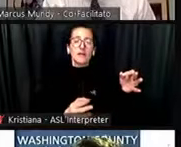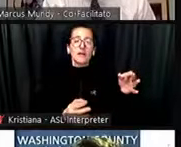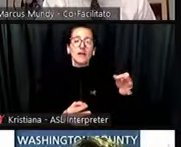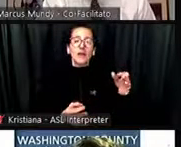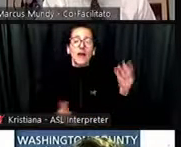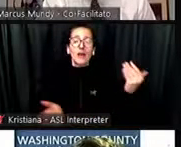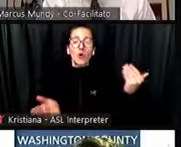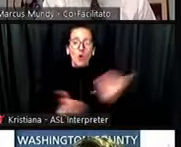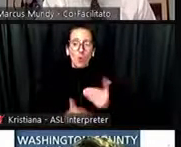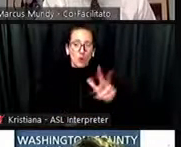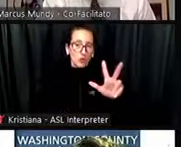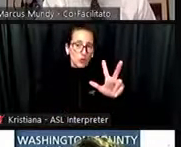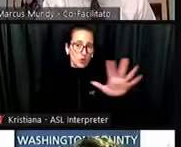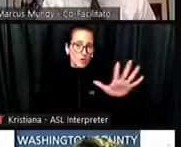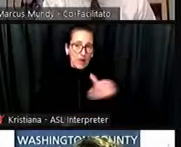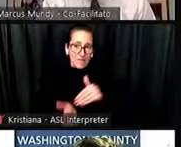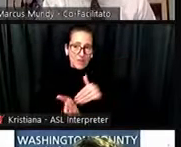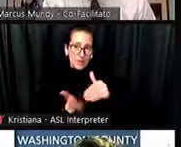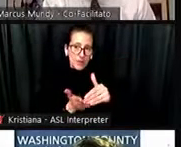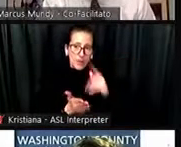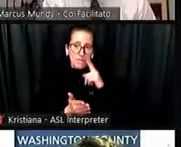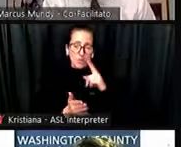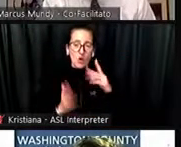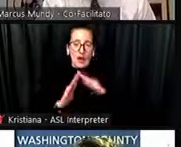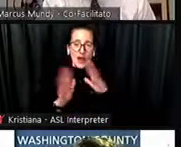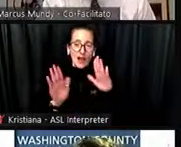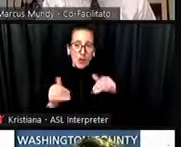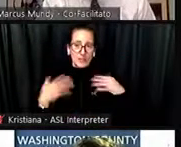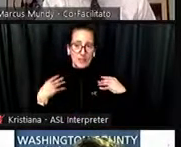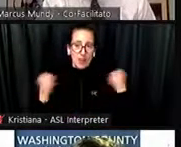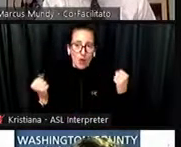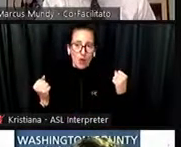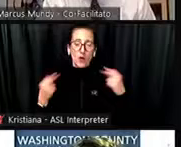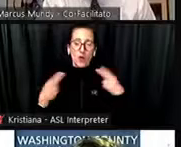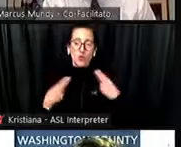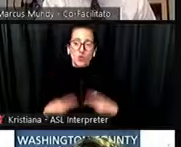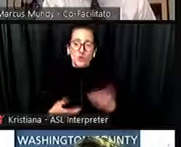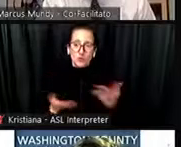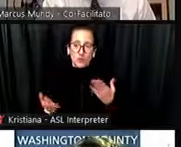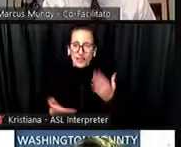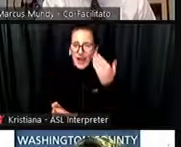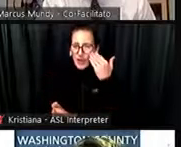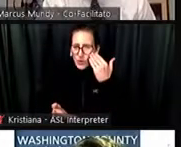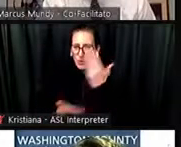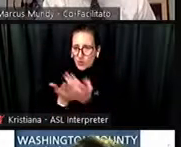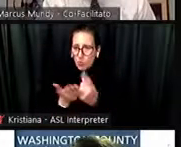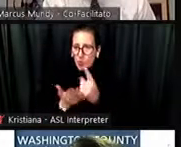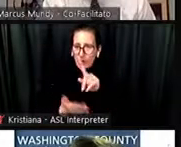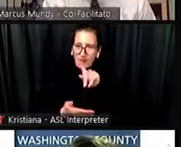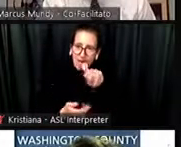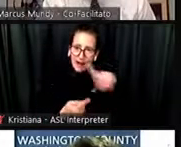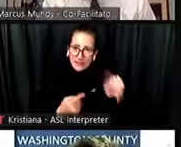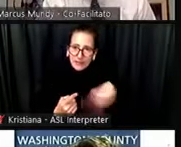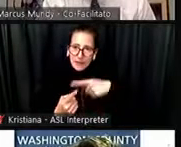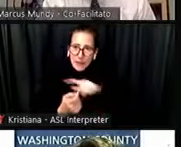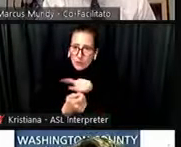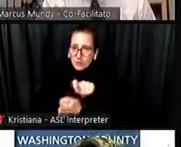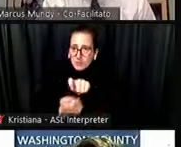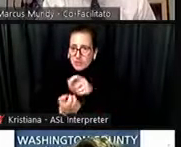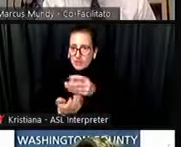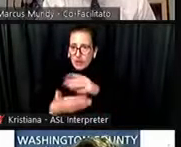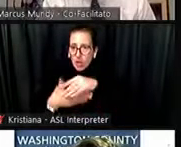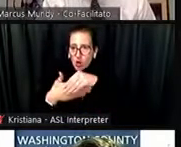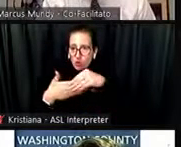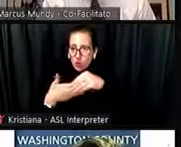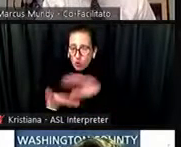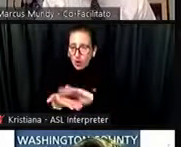nearly $35 million for housing, health, and human services. I know somebody had asked about specific dollar amounts earlier. So those are